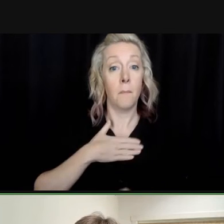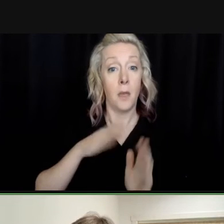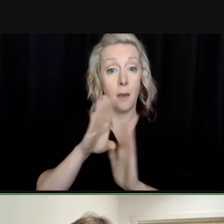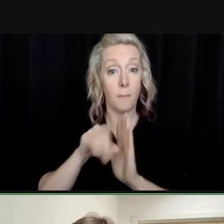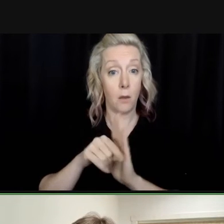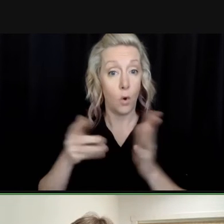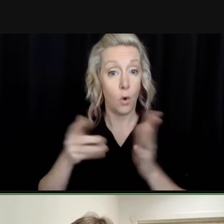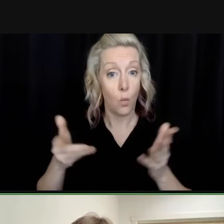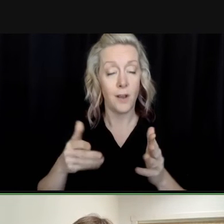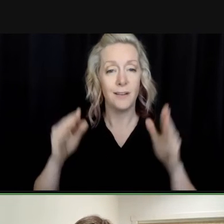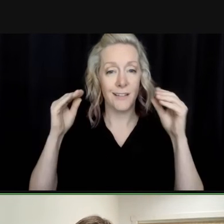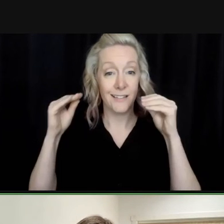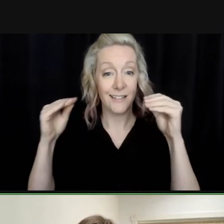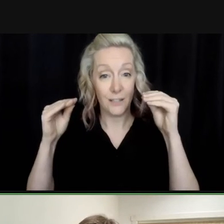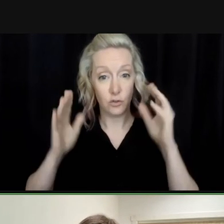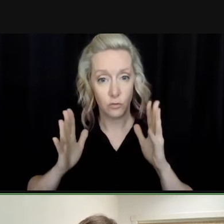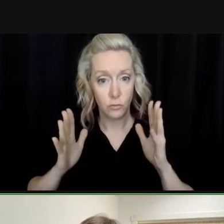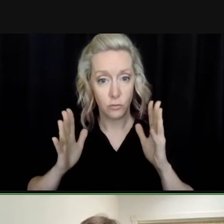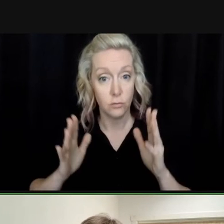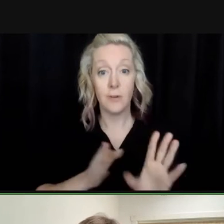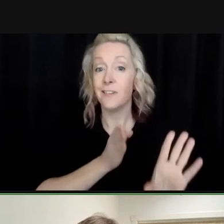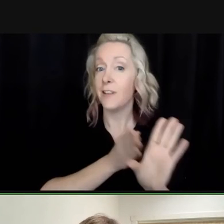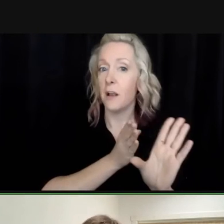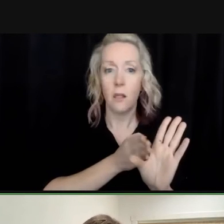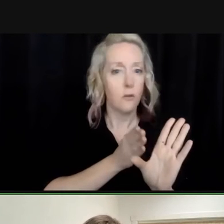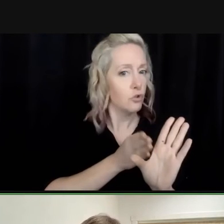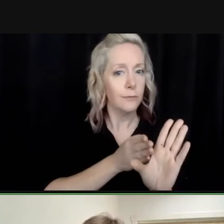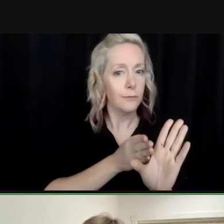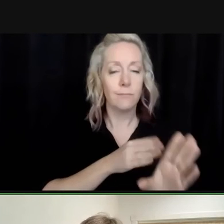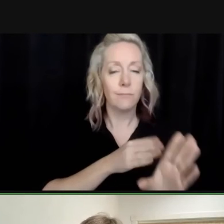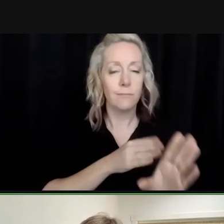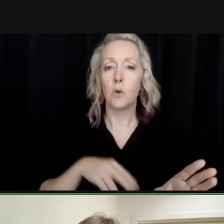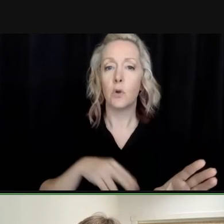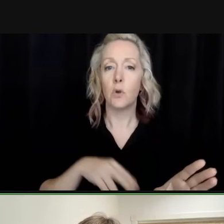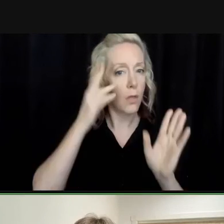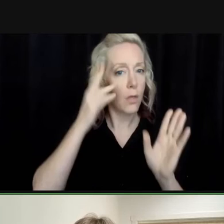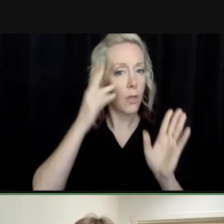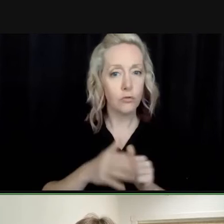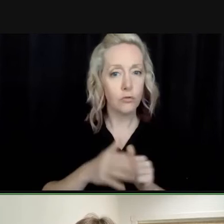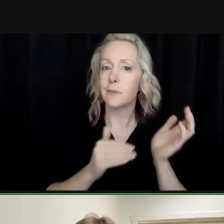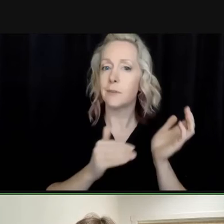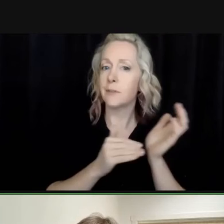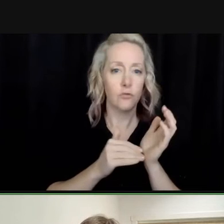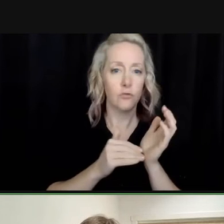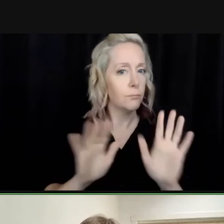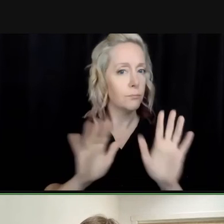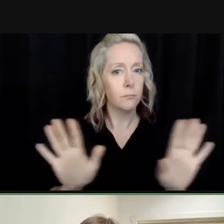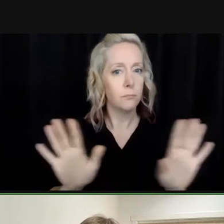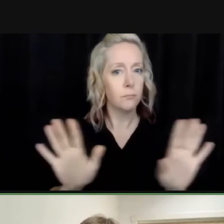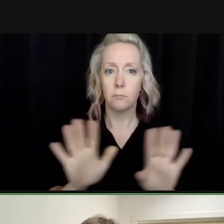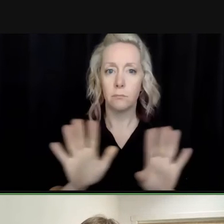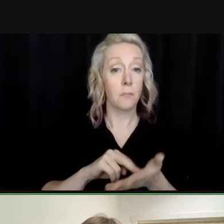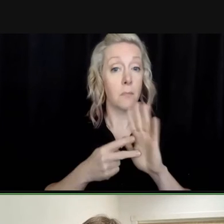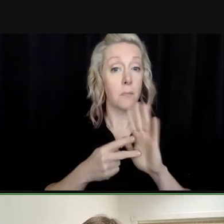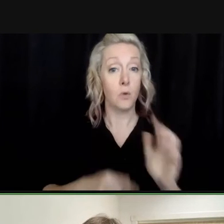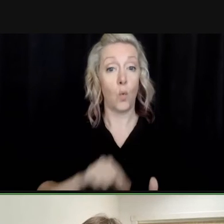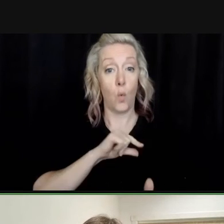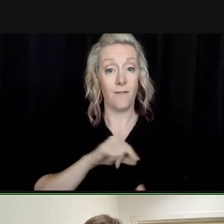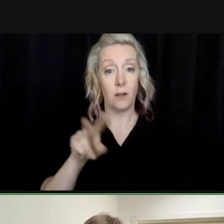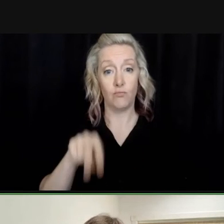not a psychologist. I'm not a neurologist. I'm not a doctor. So I am not someone who's qualified to give a